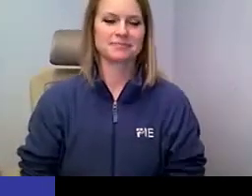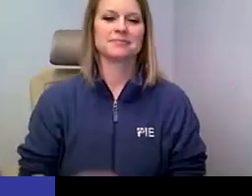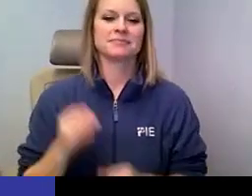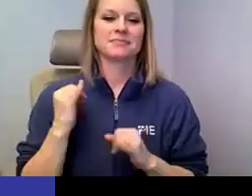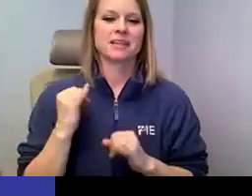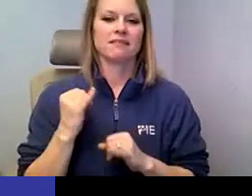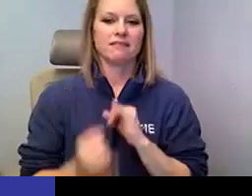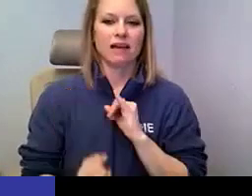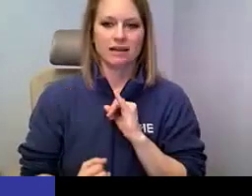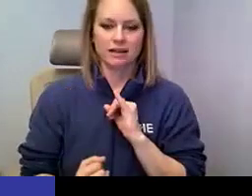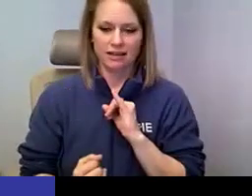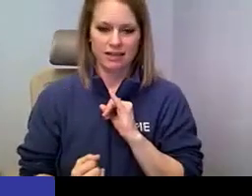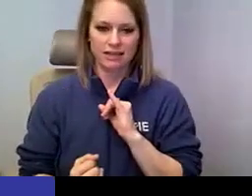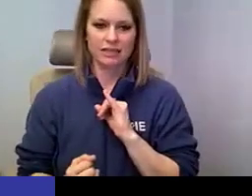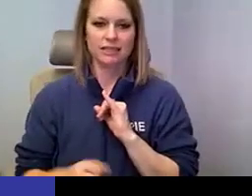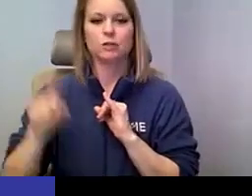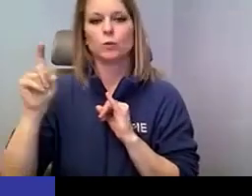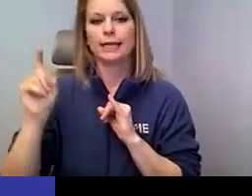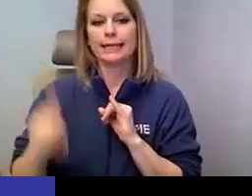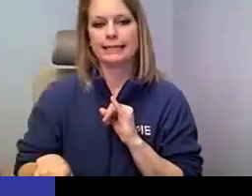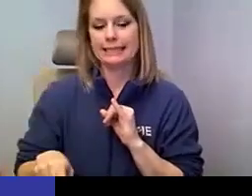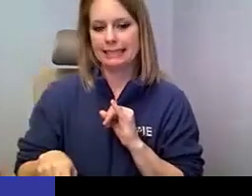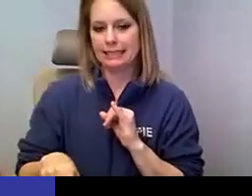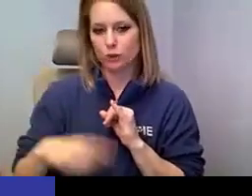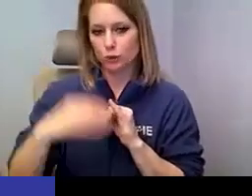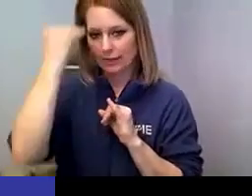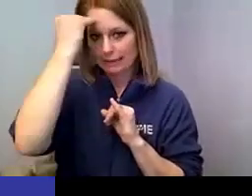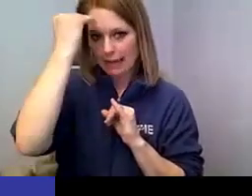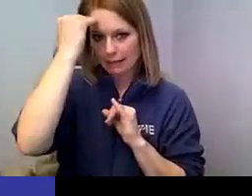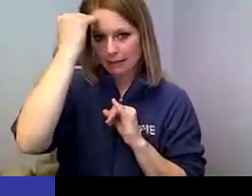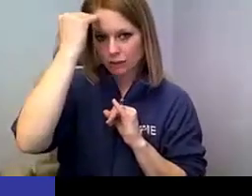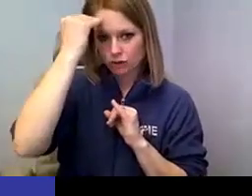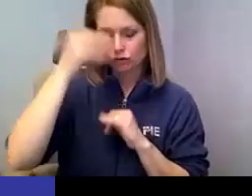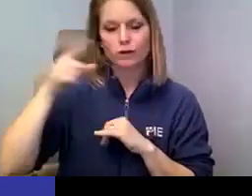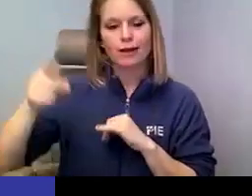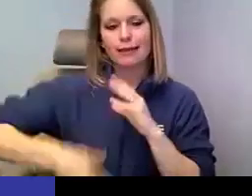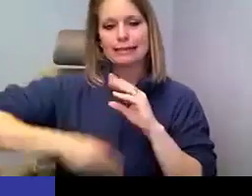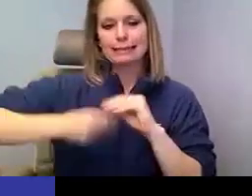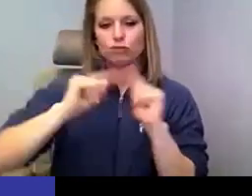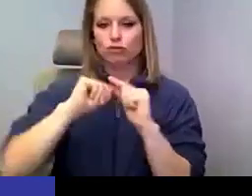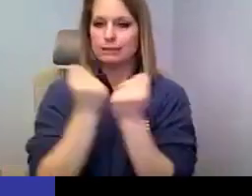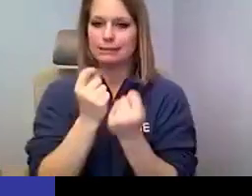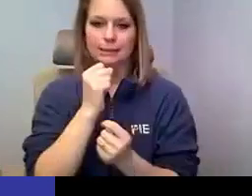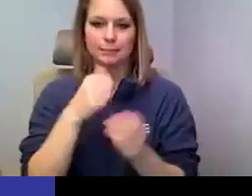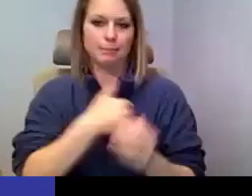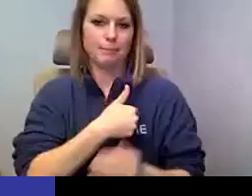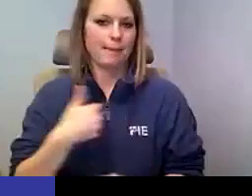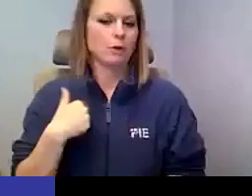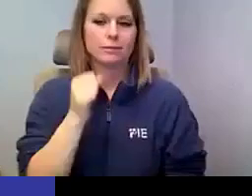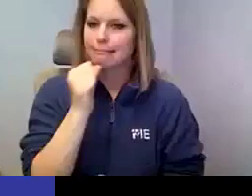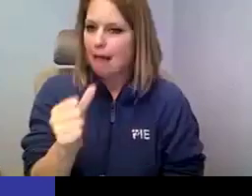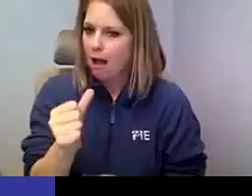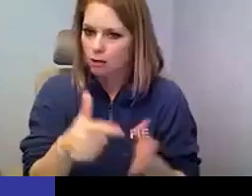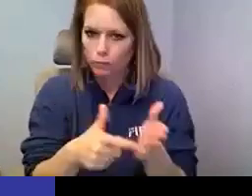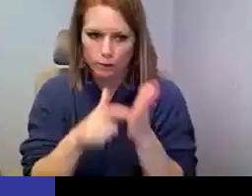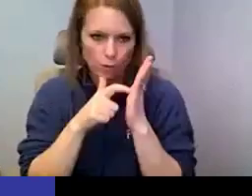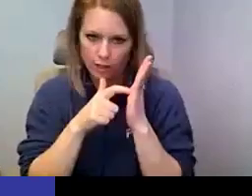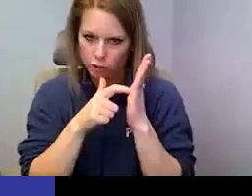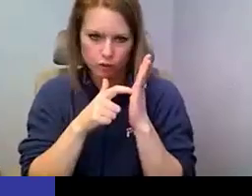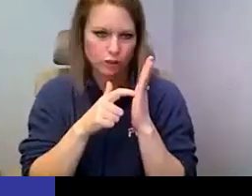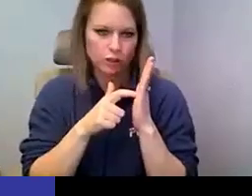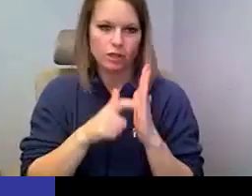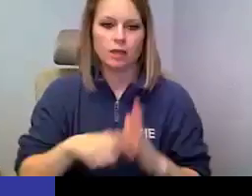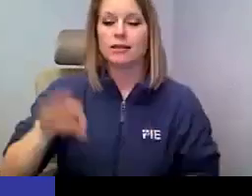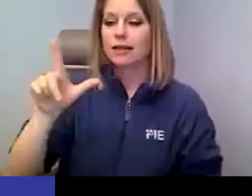this we need to acknowledge that this additional team member isn't a requirement. The rule reads that the LEA